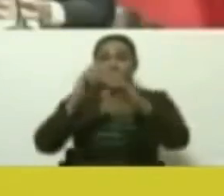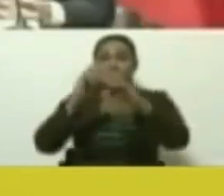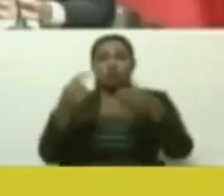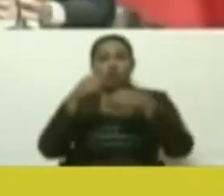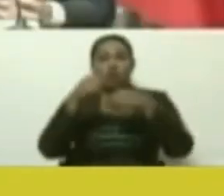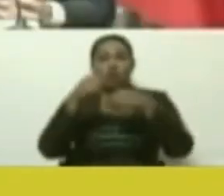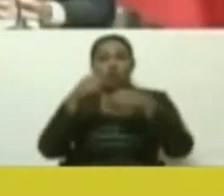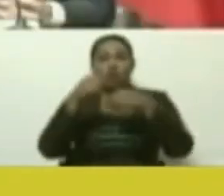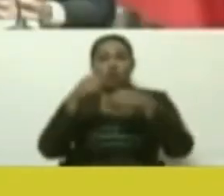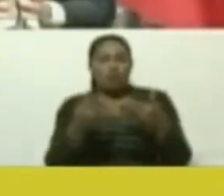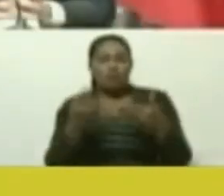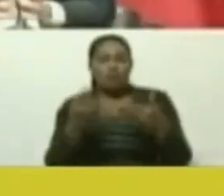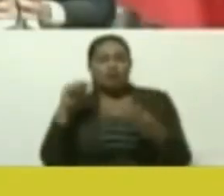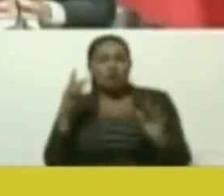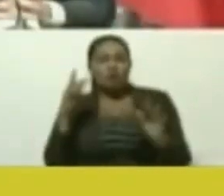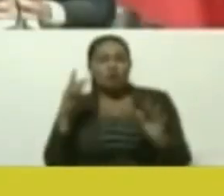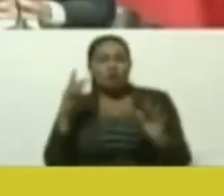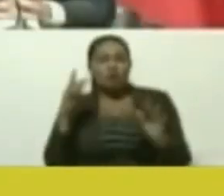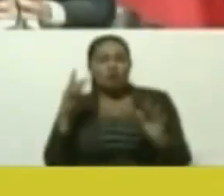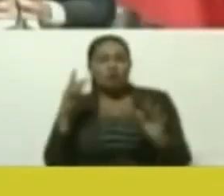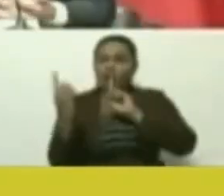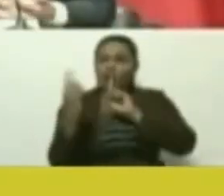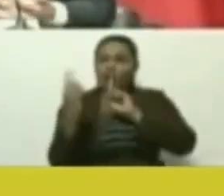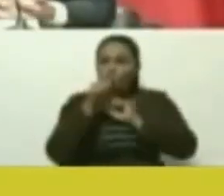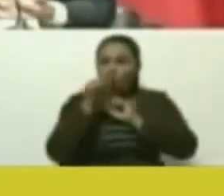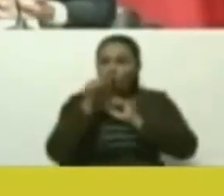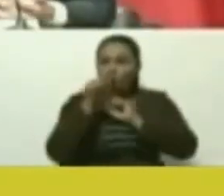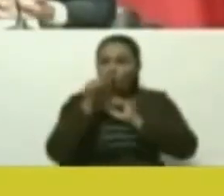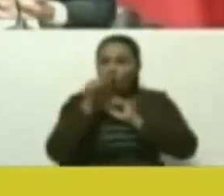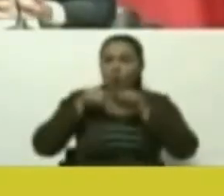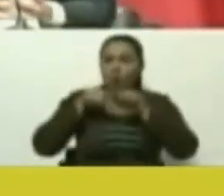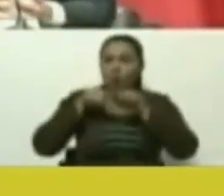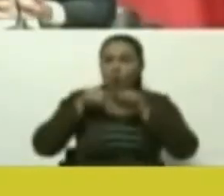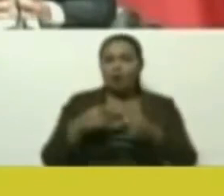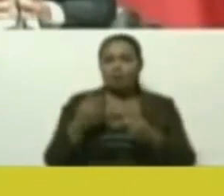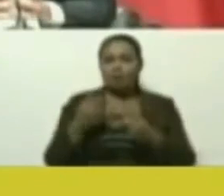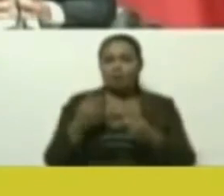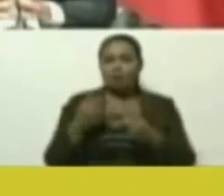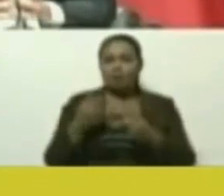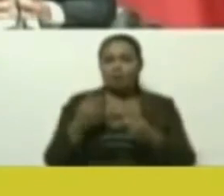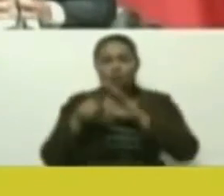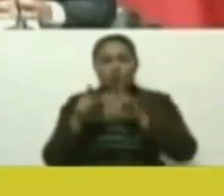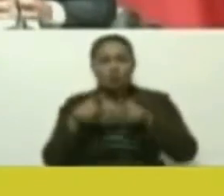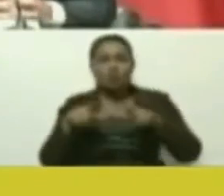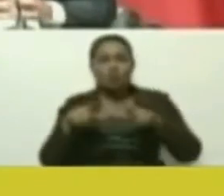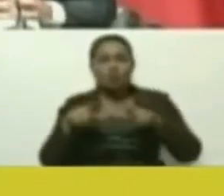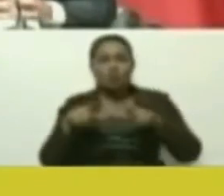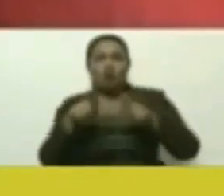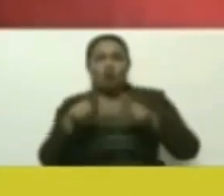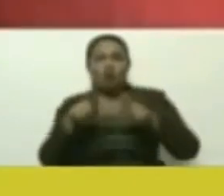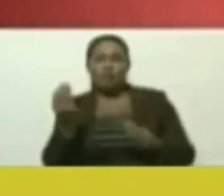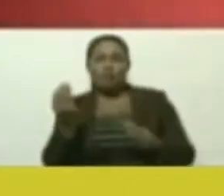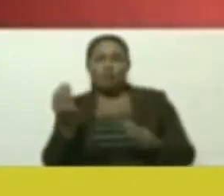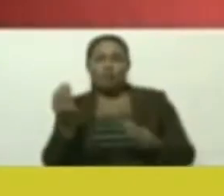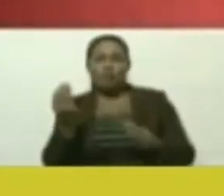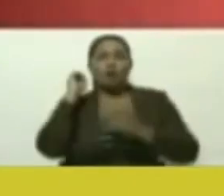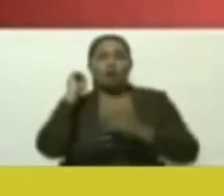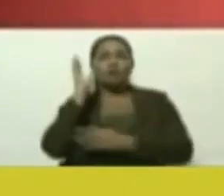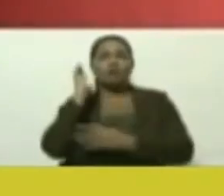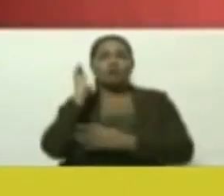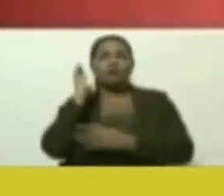or if some authorities of this country have made contact with you?